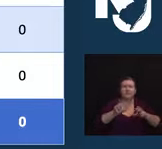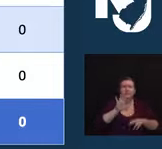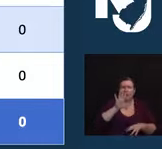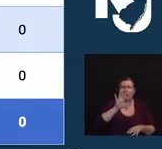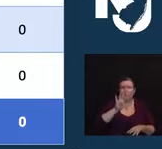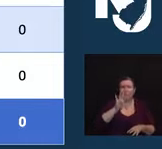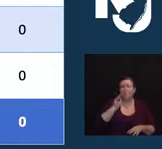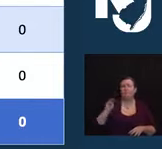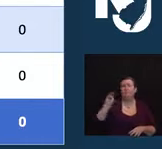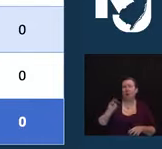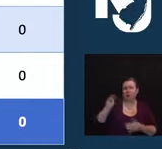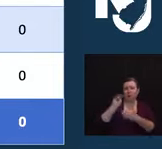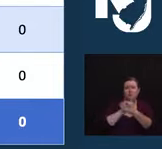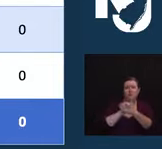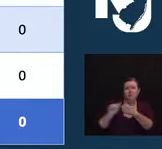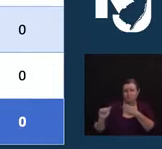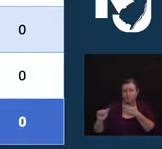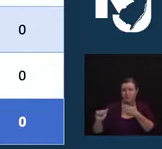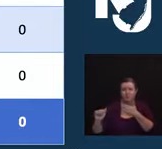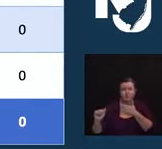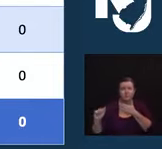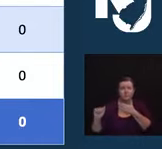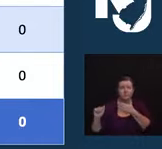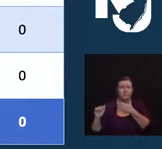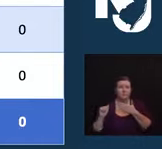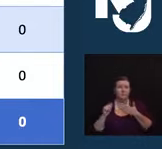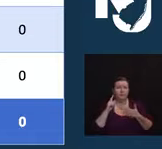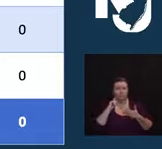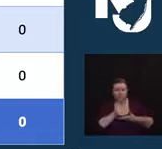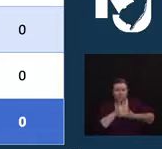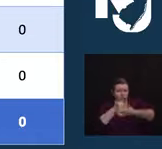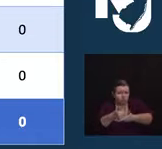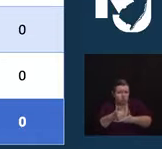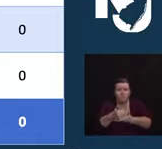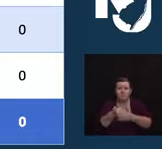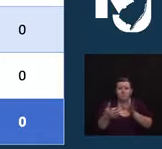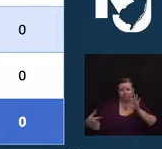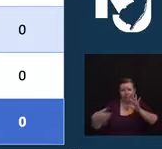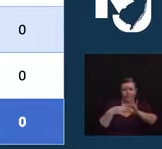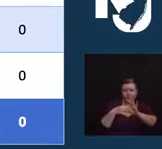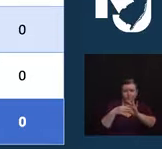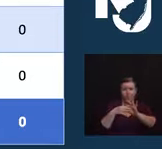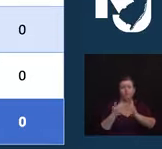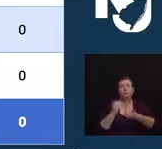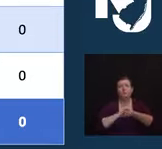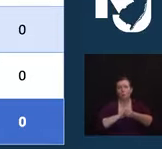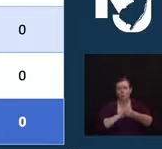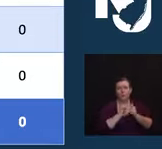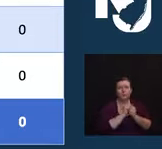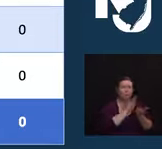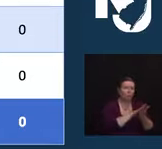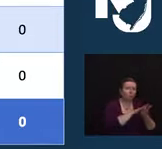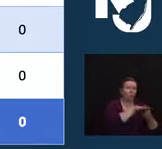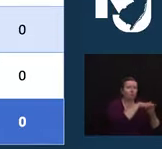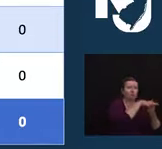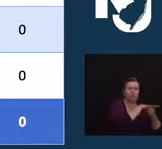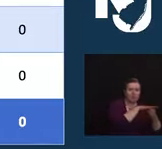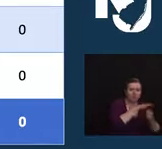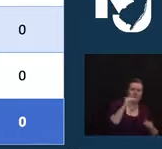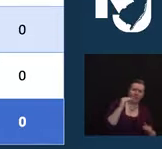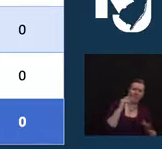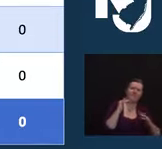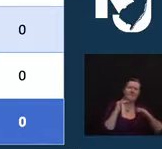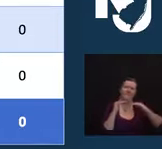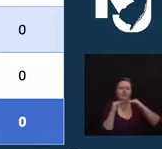earmarked specifically for education to partner with our districts to close this divide, and today that investment has paid